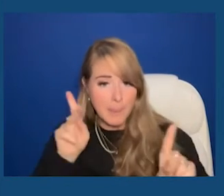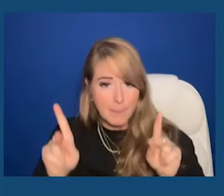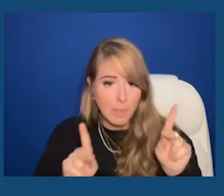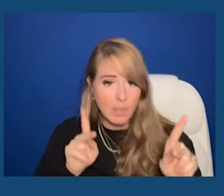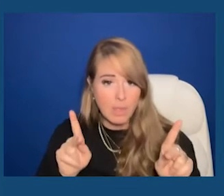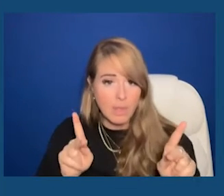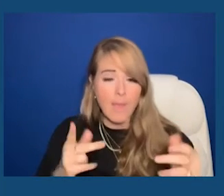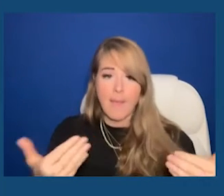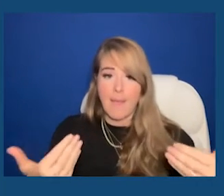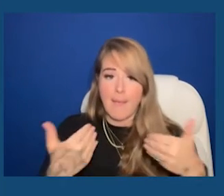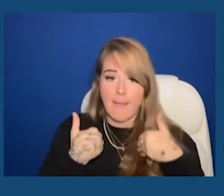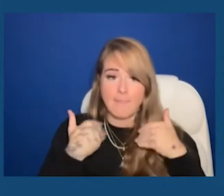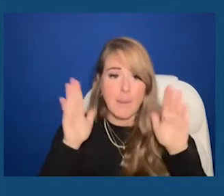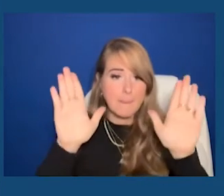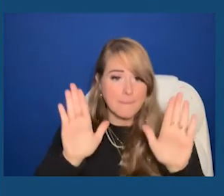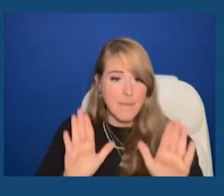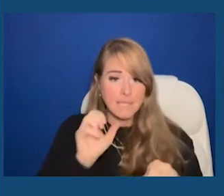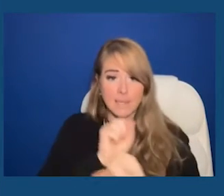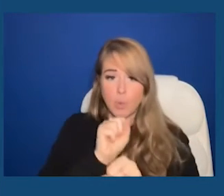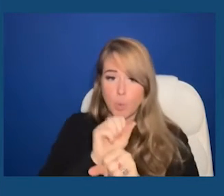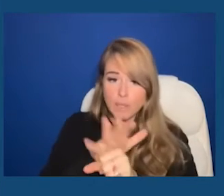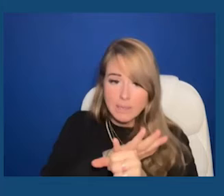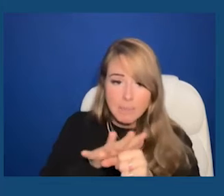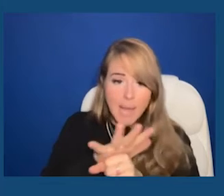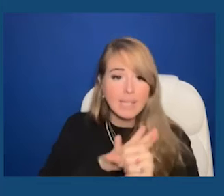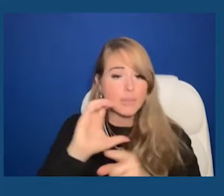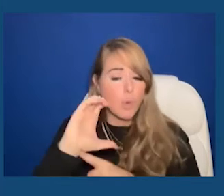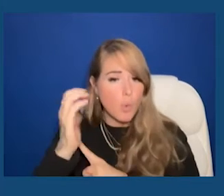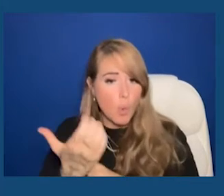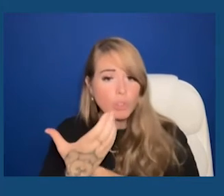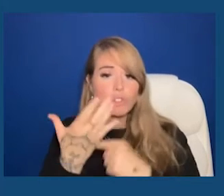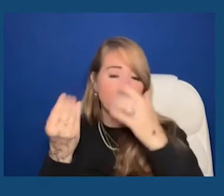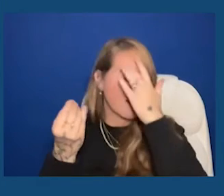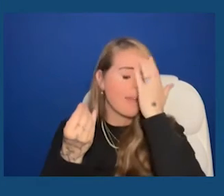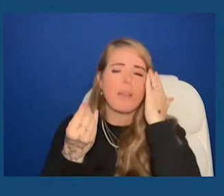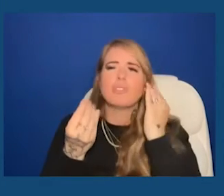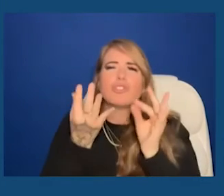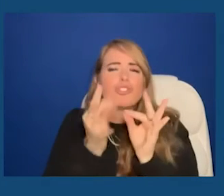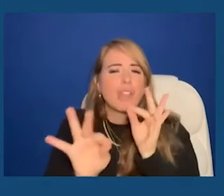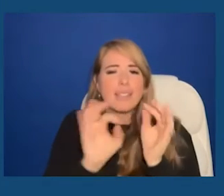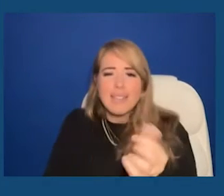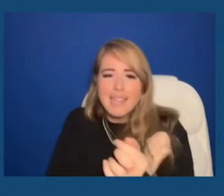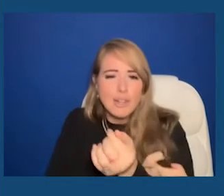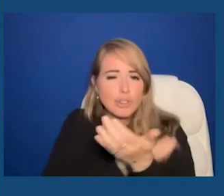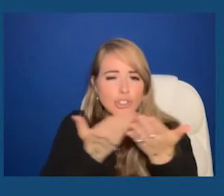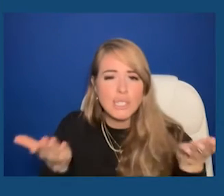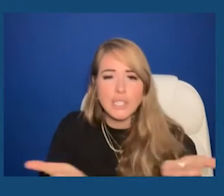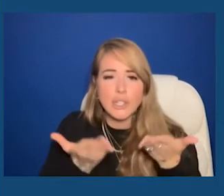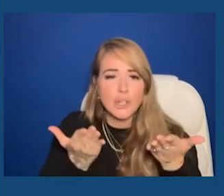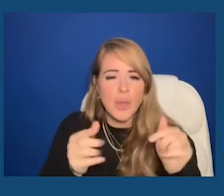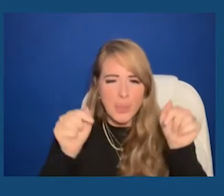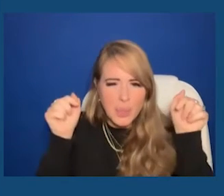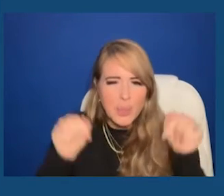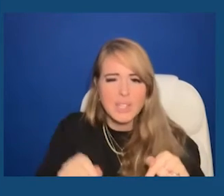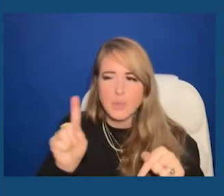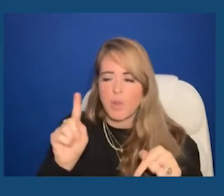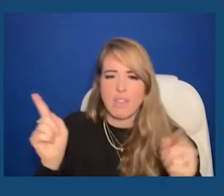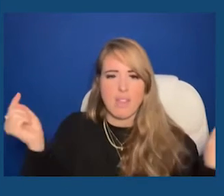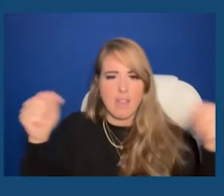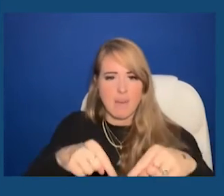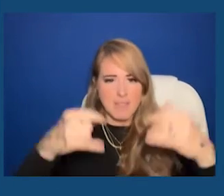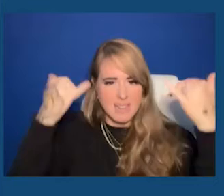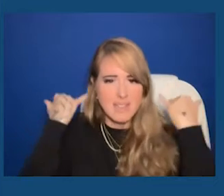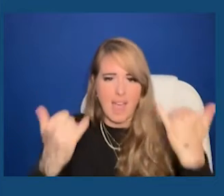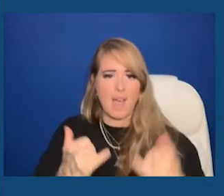having incredible workspaces and culture and just the energy of this place, this is where they're coming now.